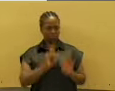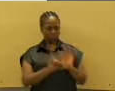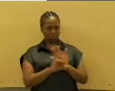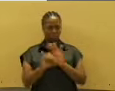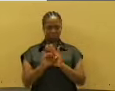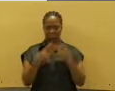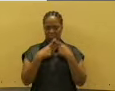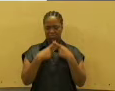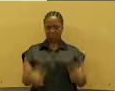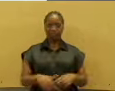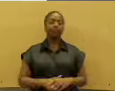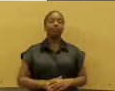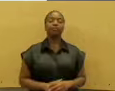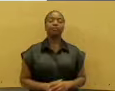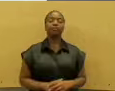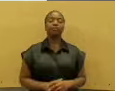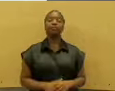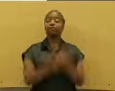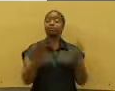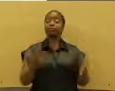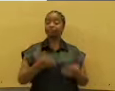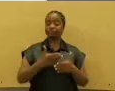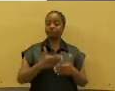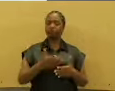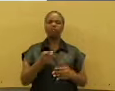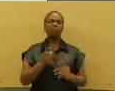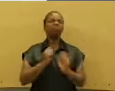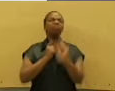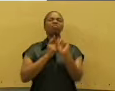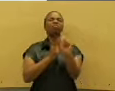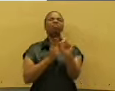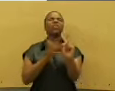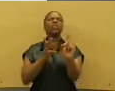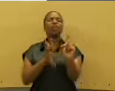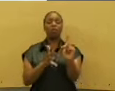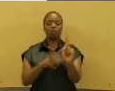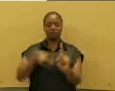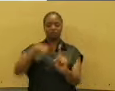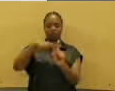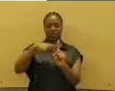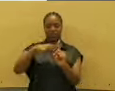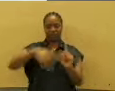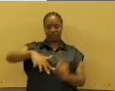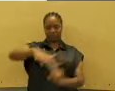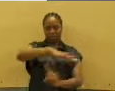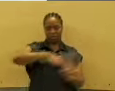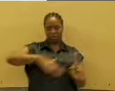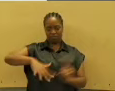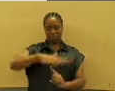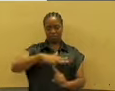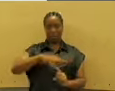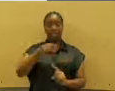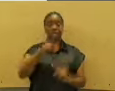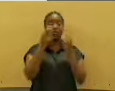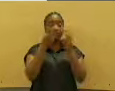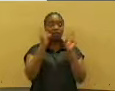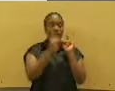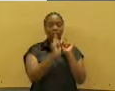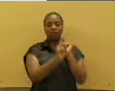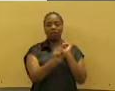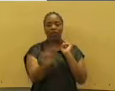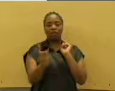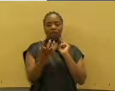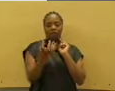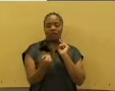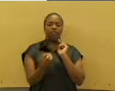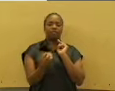body. Right. And it works towards building a positive and affirming environment. It's being presented to the university's Institutional